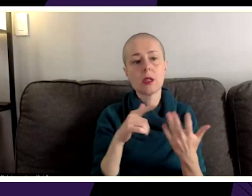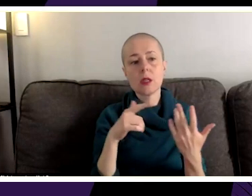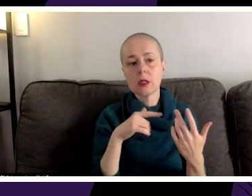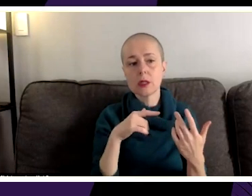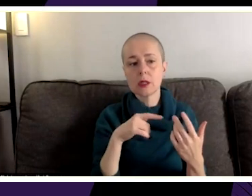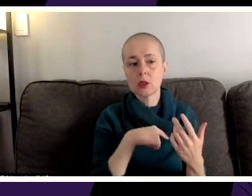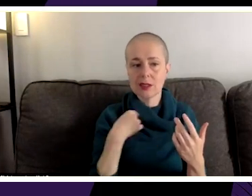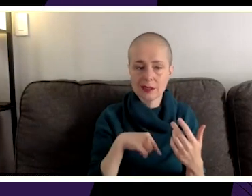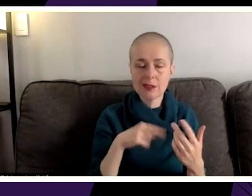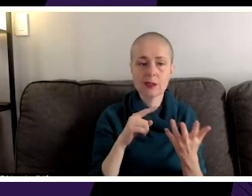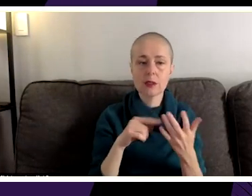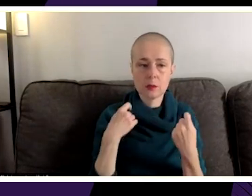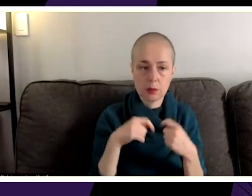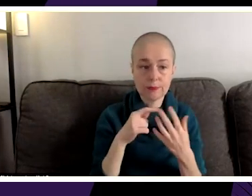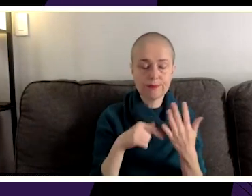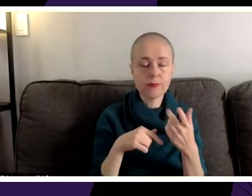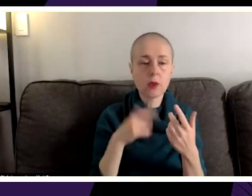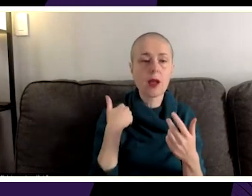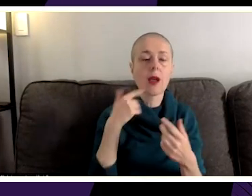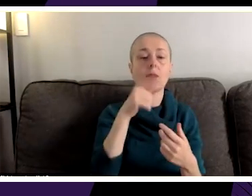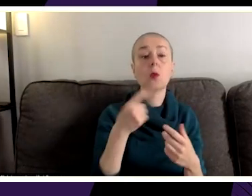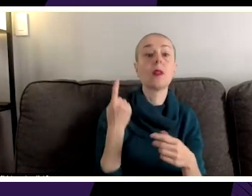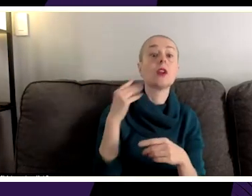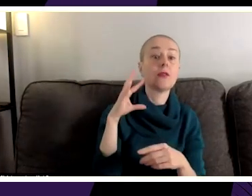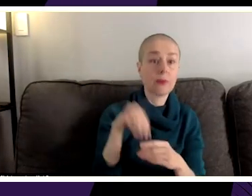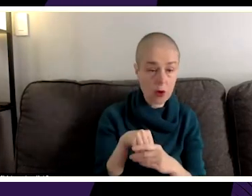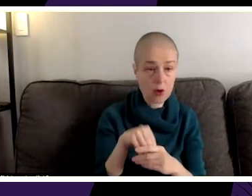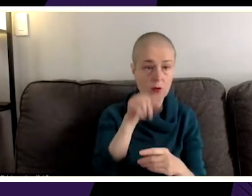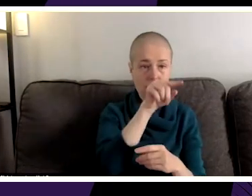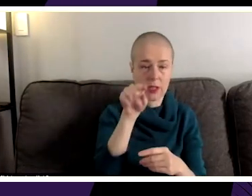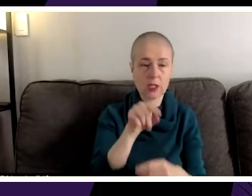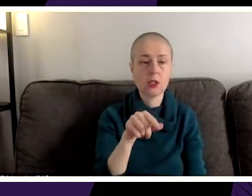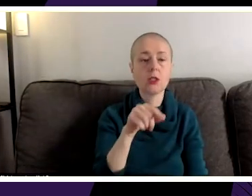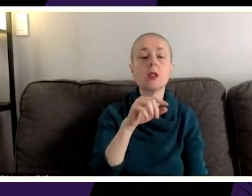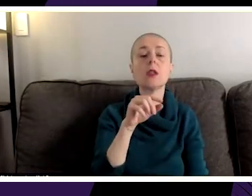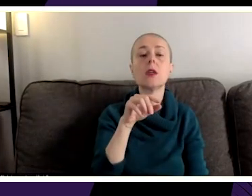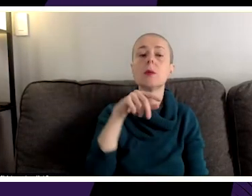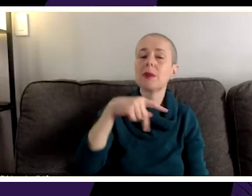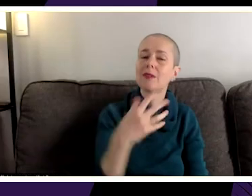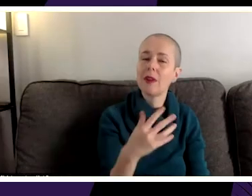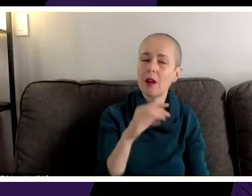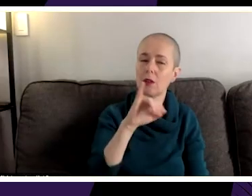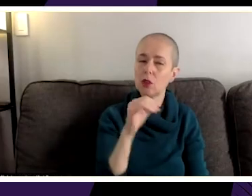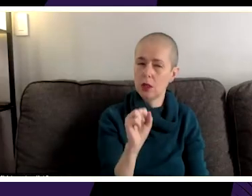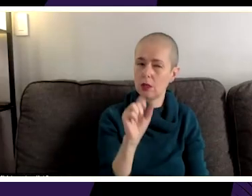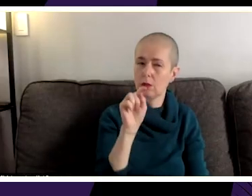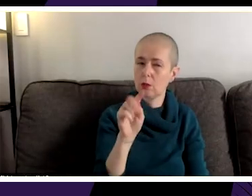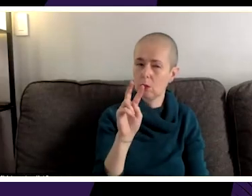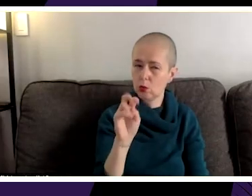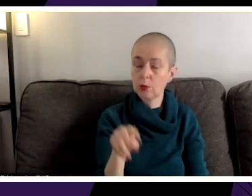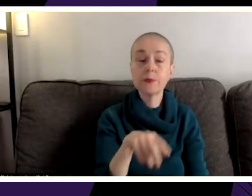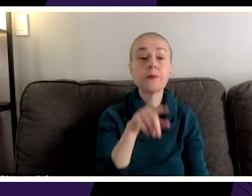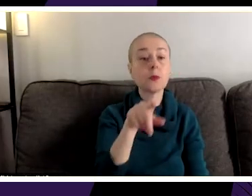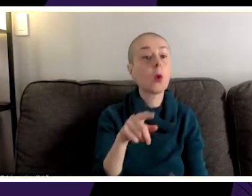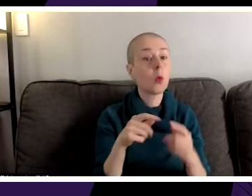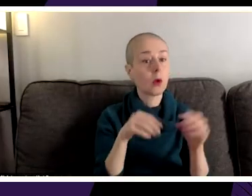year, I was a part of this project for p5.js 2.0. We were moving the translation in these 5 different